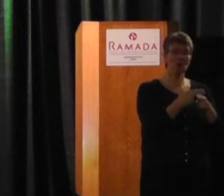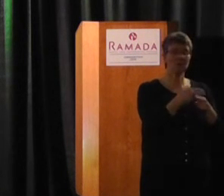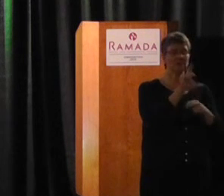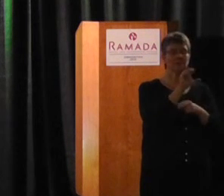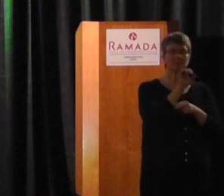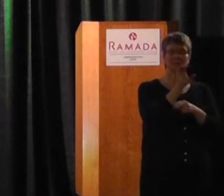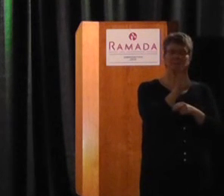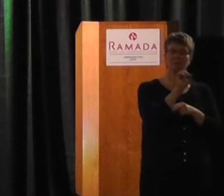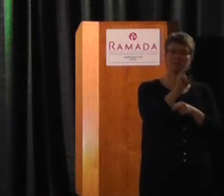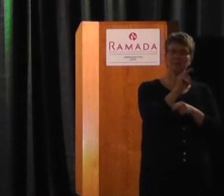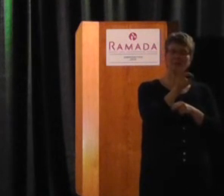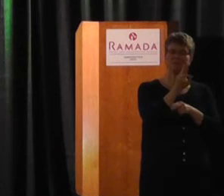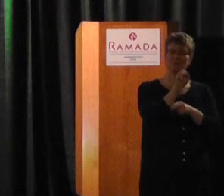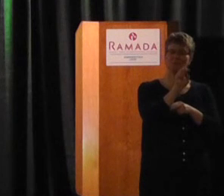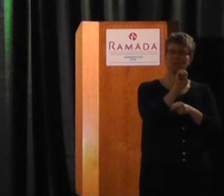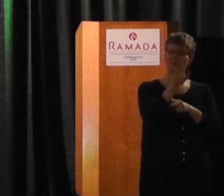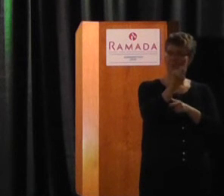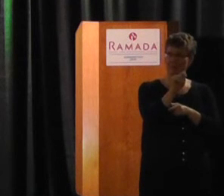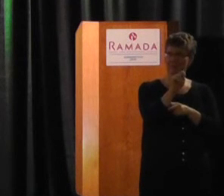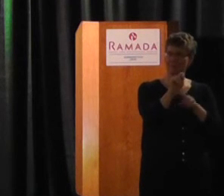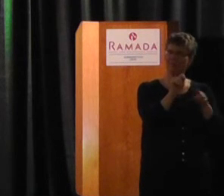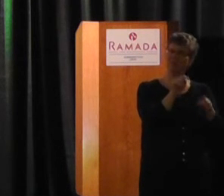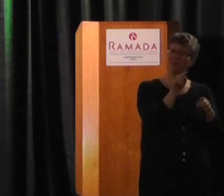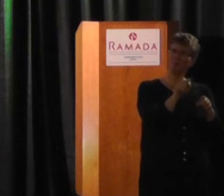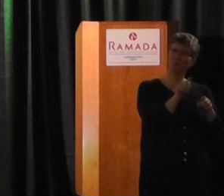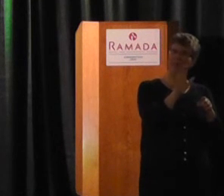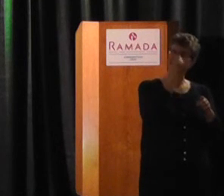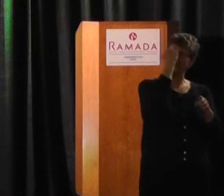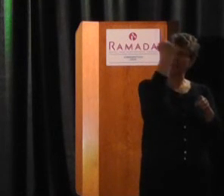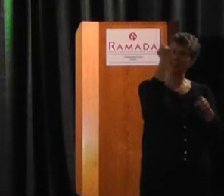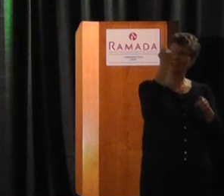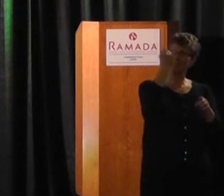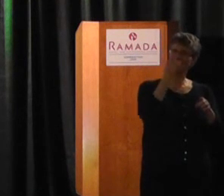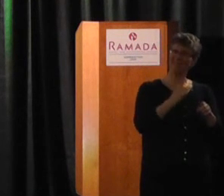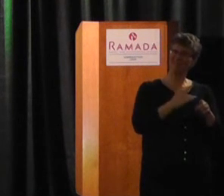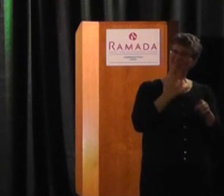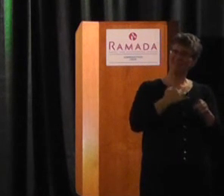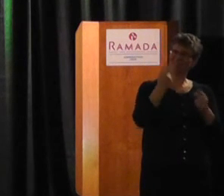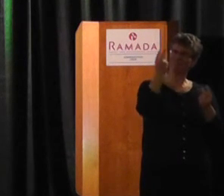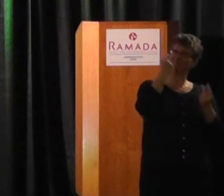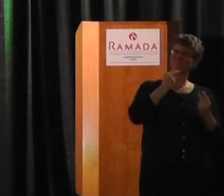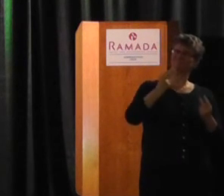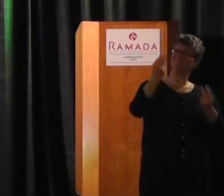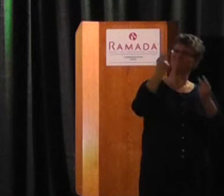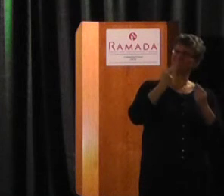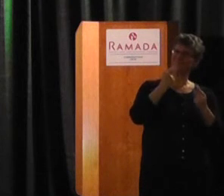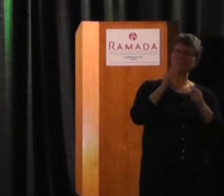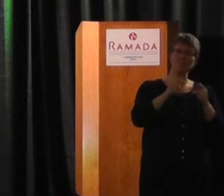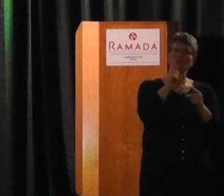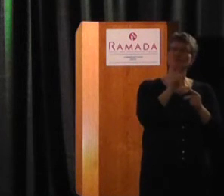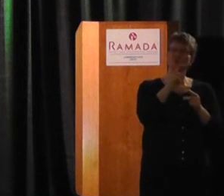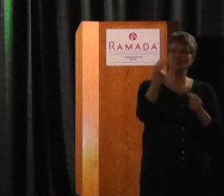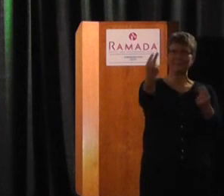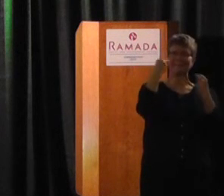on Scott's idea that it should be about the feeling of being stared at, but no one can see who you are. I think this is a pretty familiar feeling for a